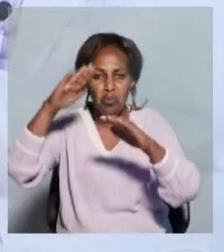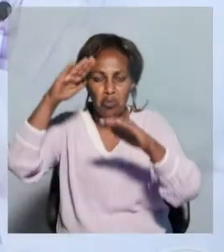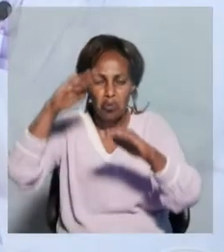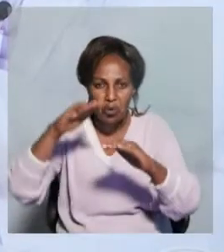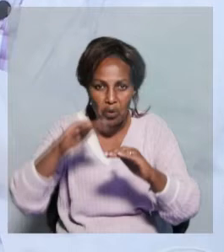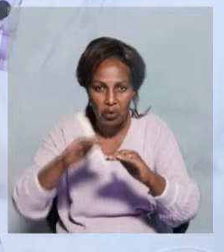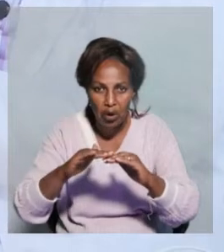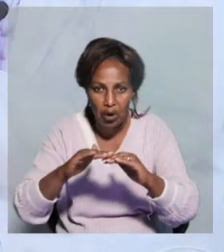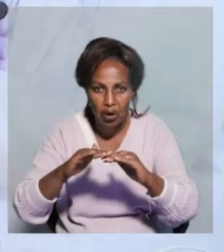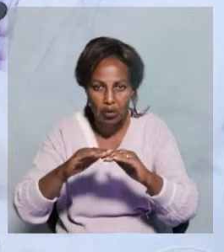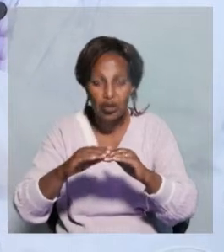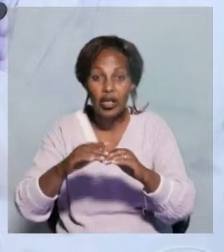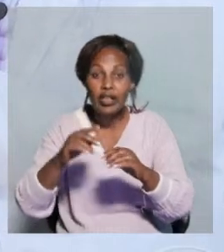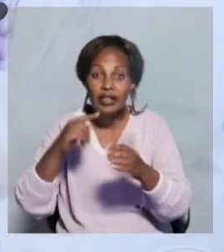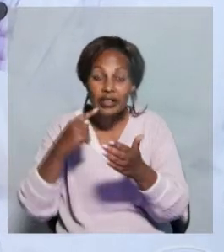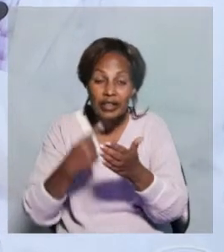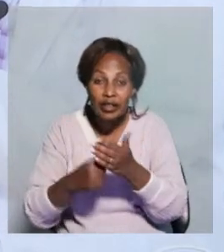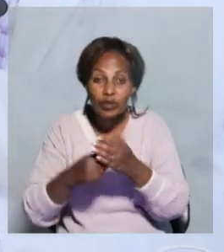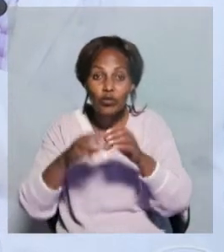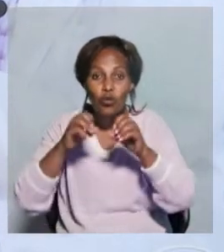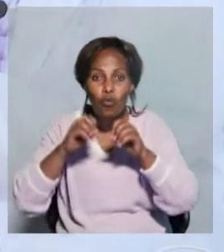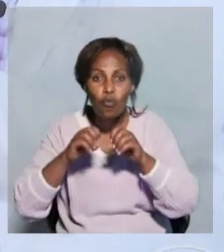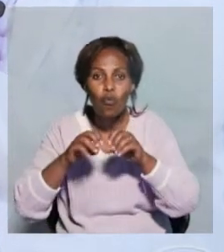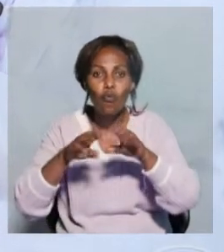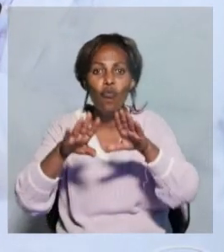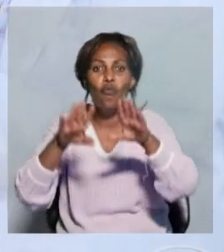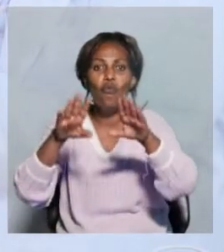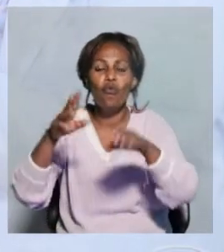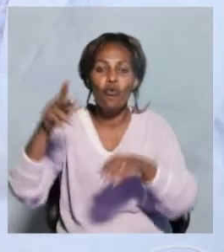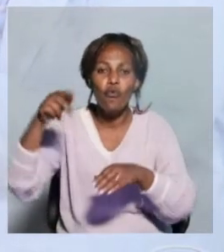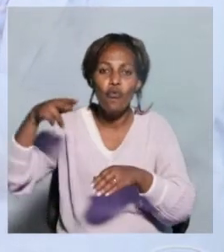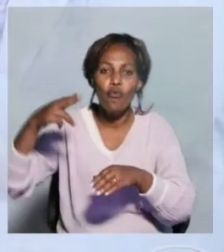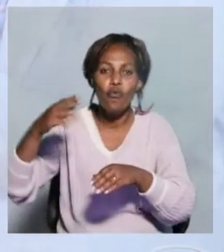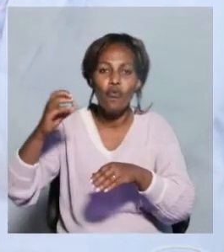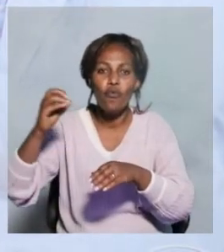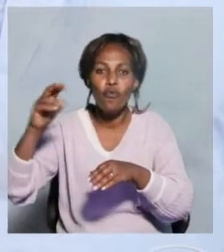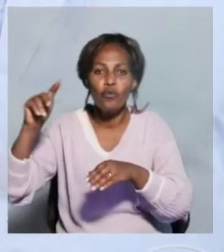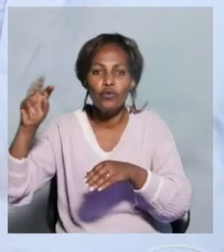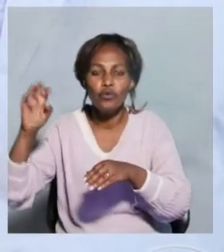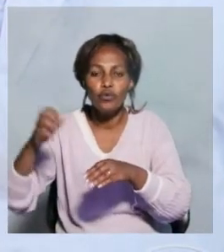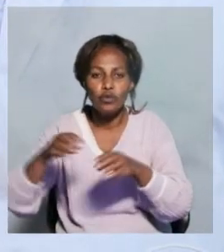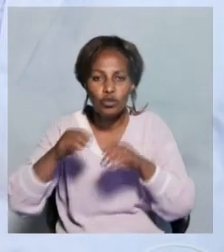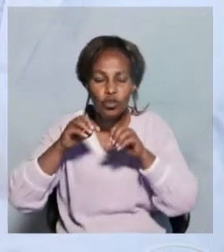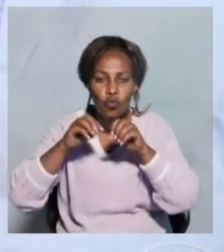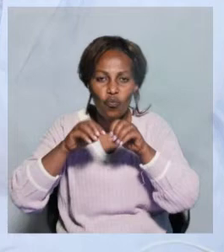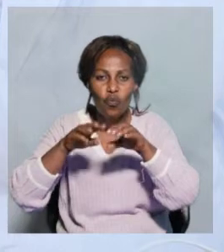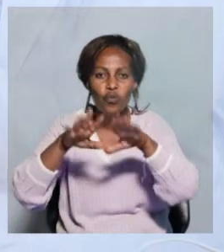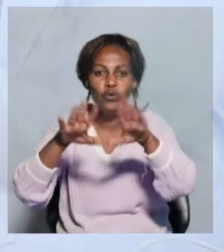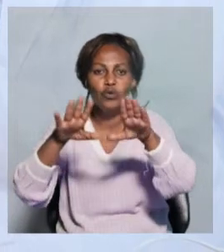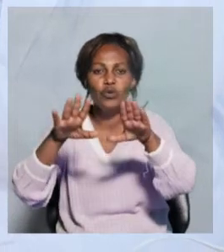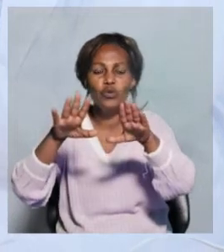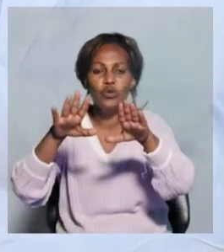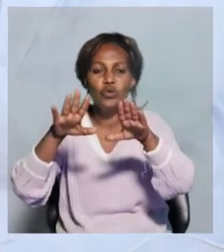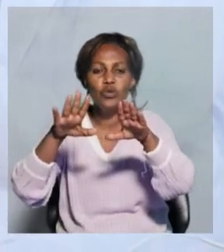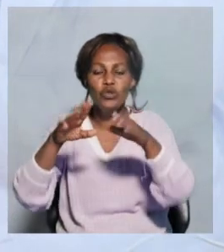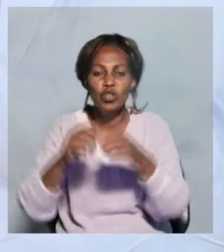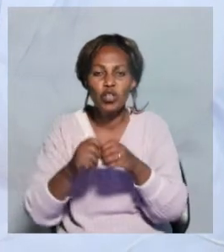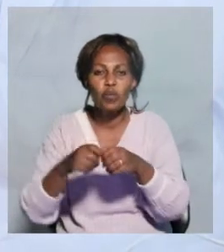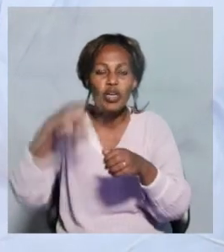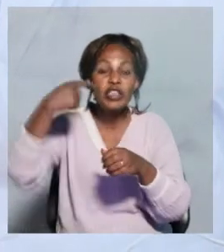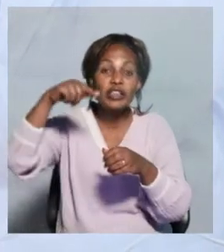they emit photons. These photons emitted by the